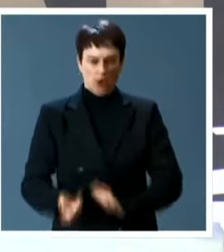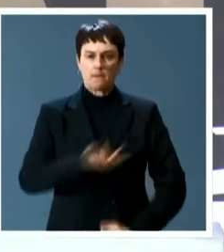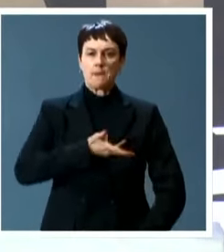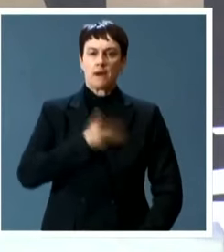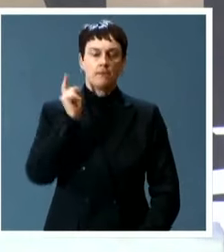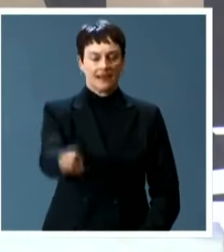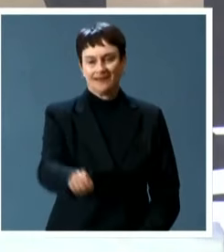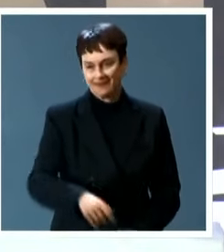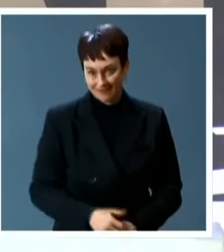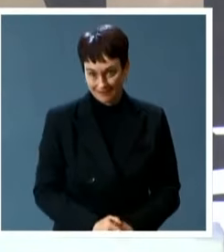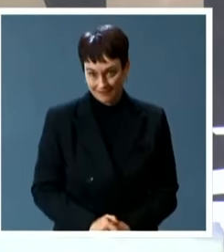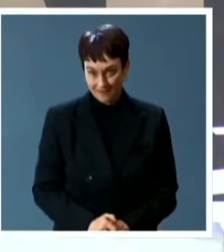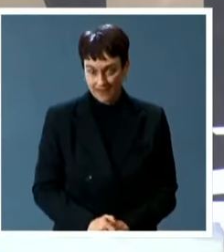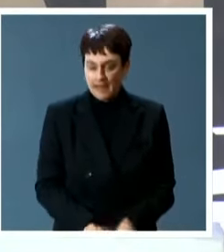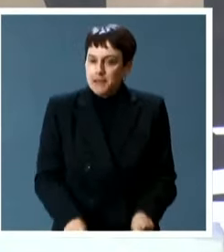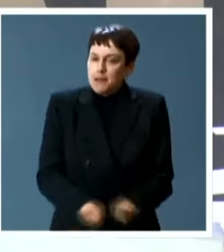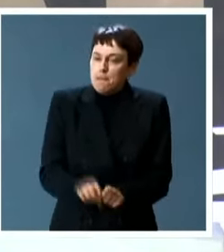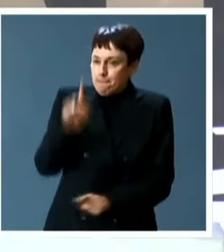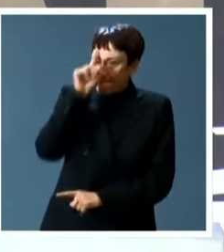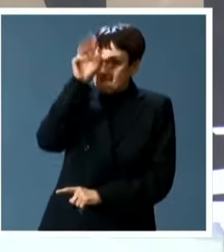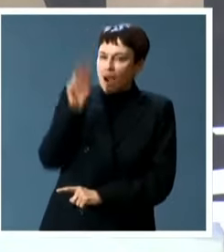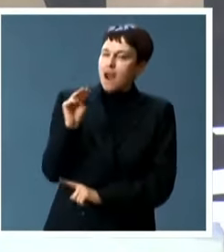differently. As Madiba once said,